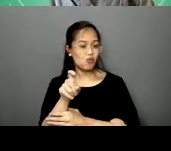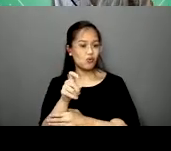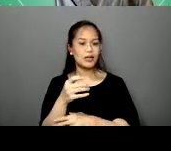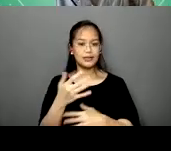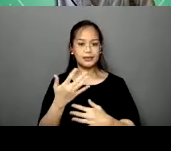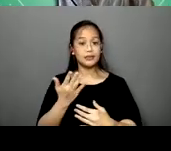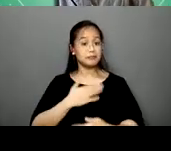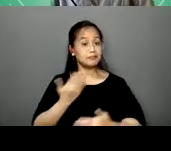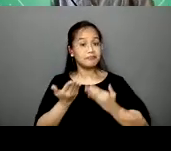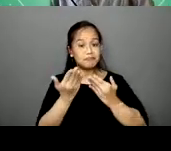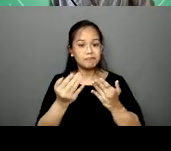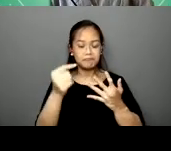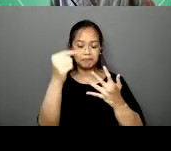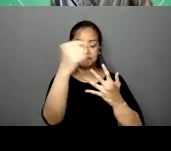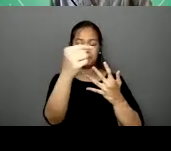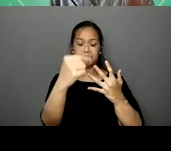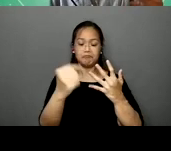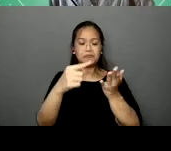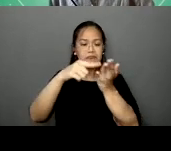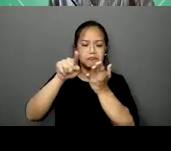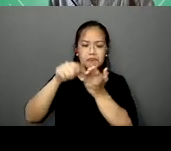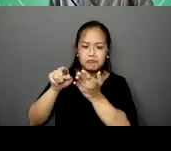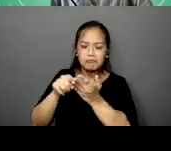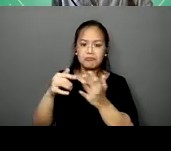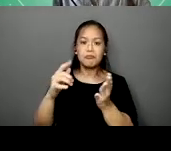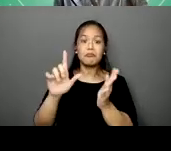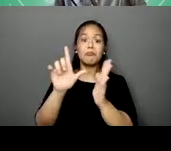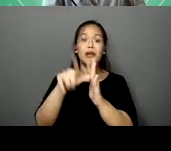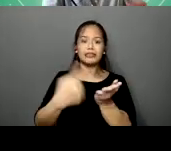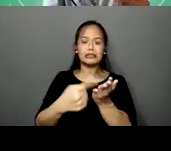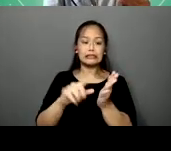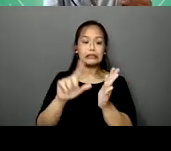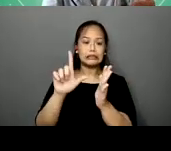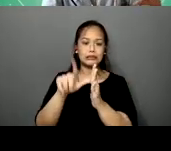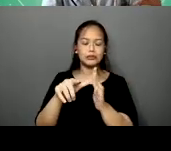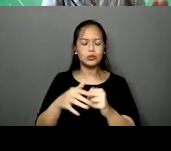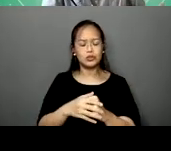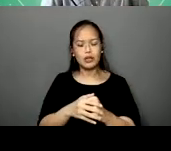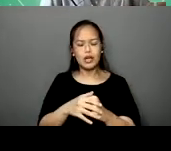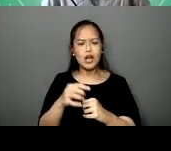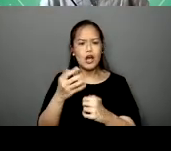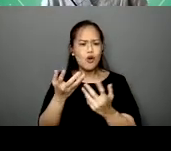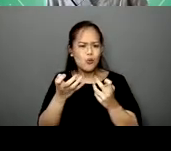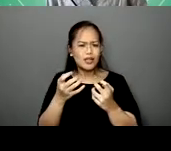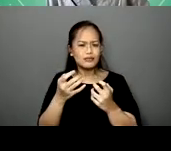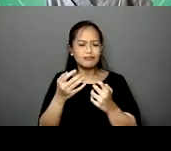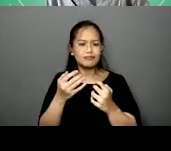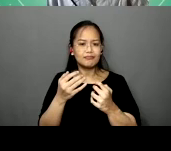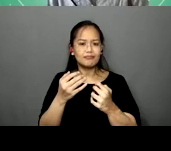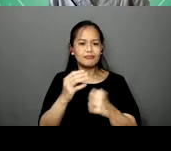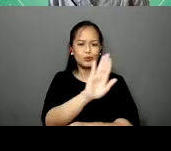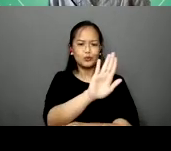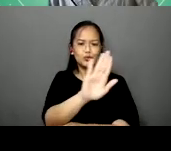at each of these questions, for example, the next will be for the metrics, I want to try for you to look